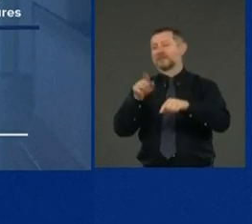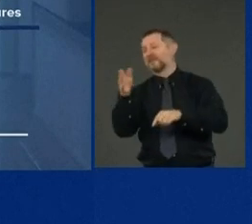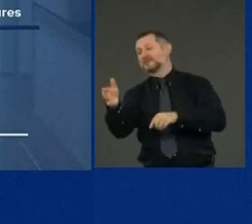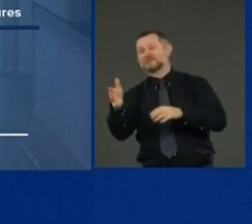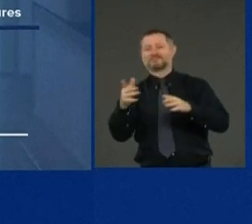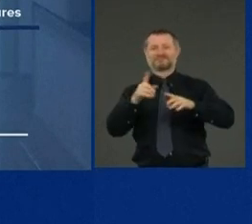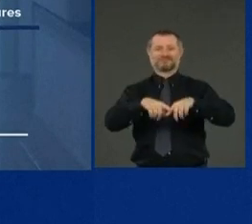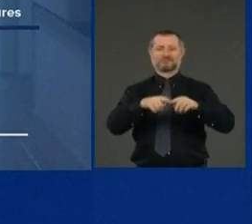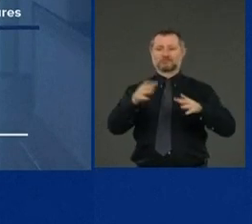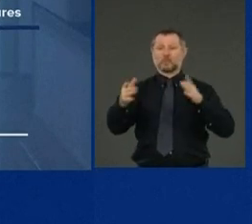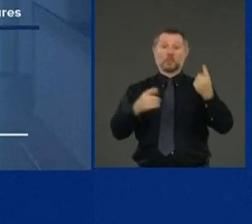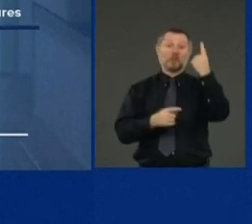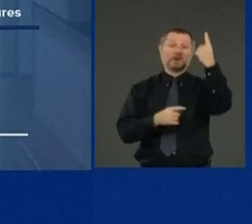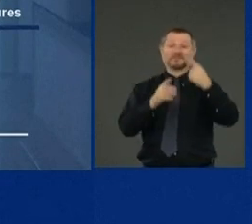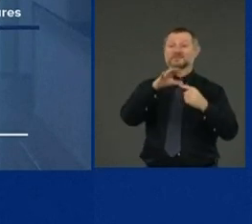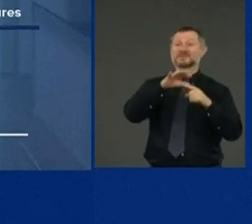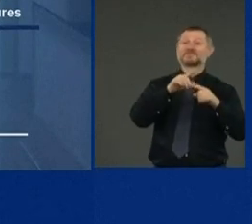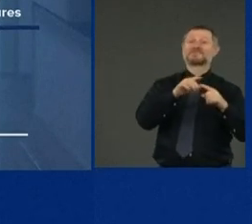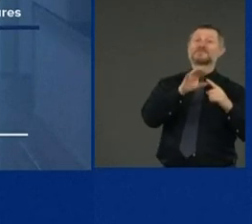1,